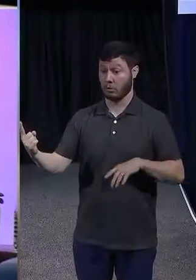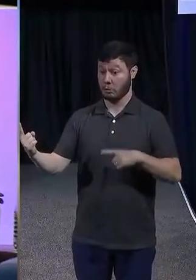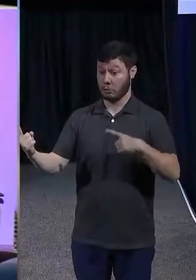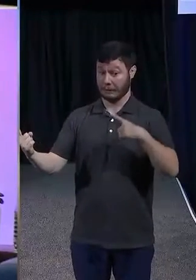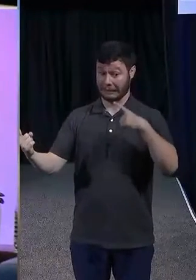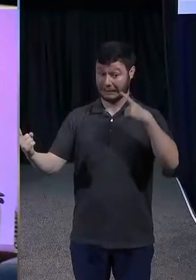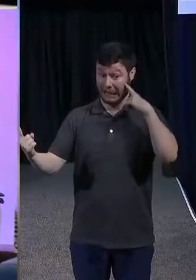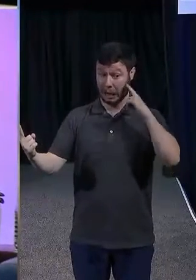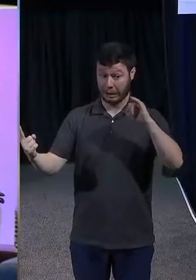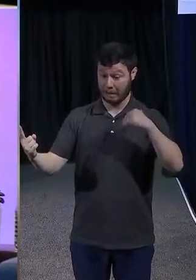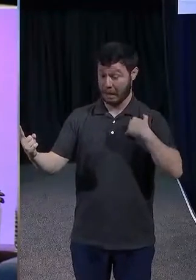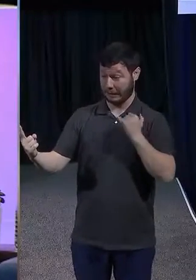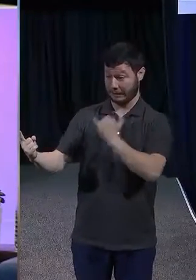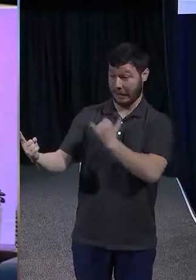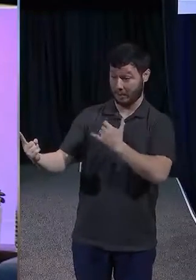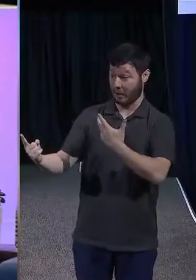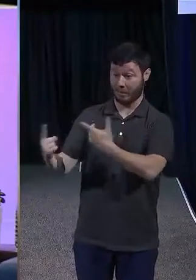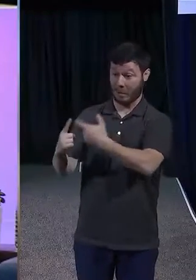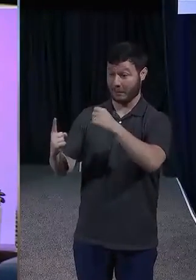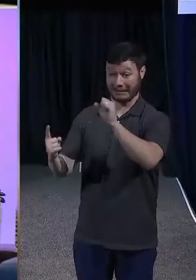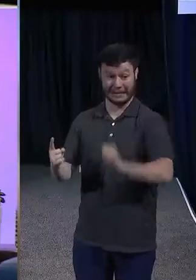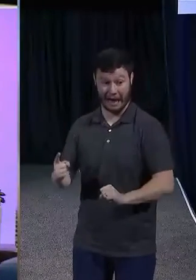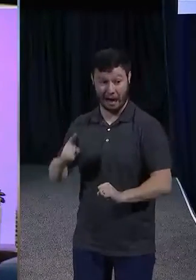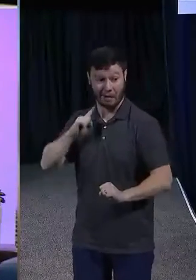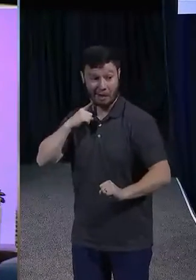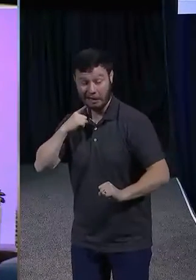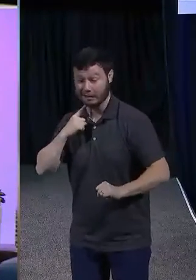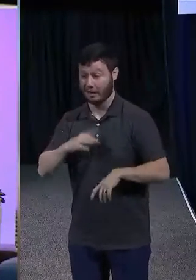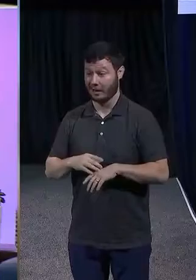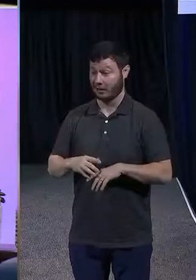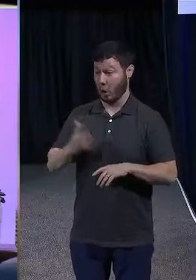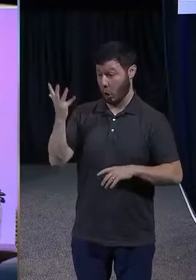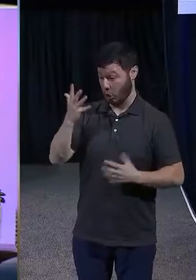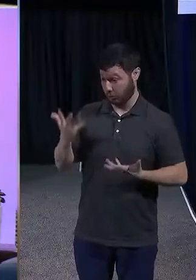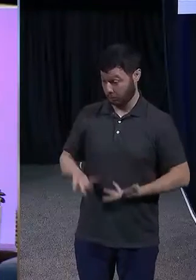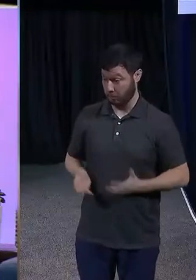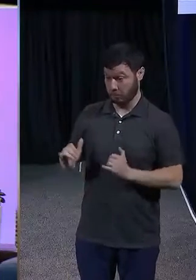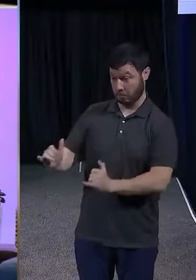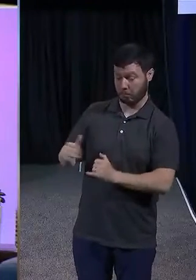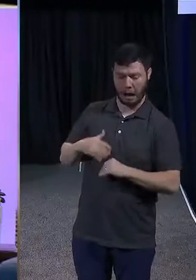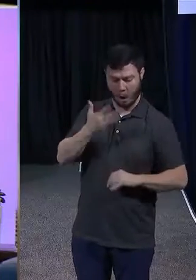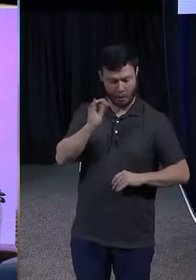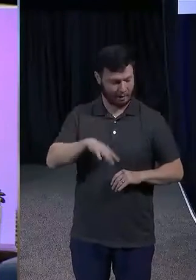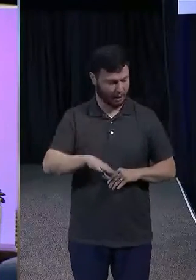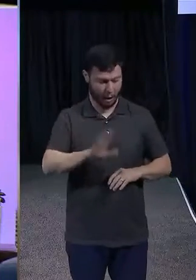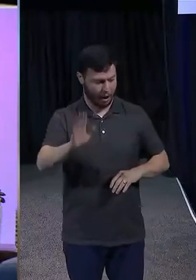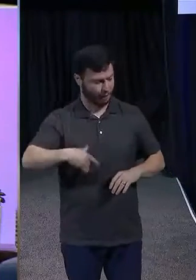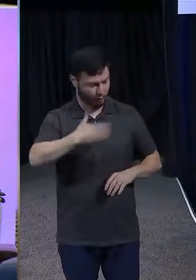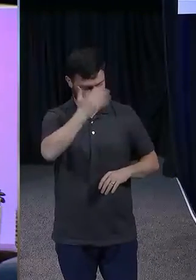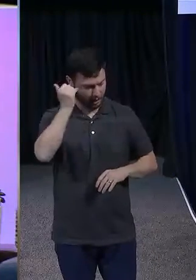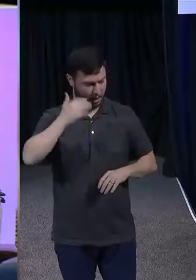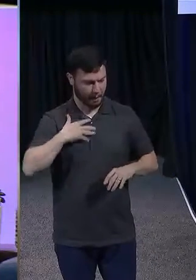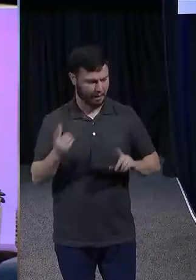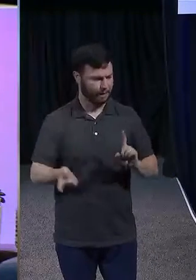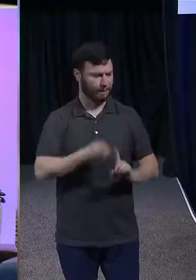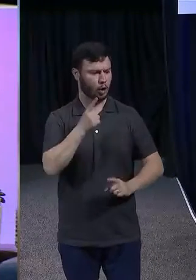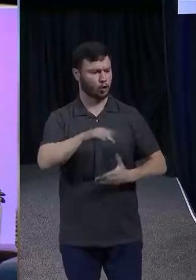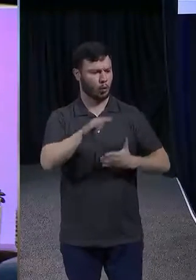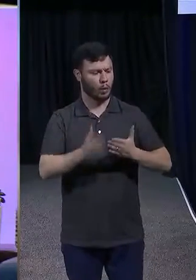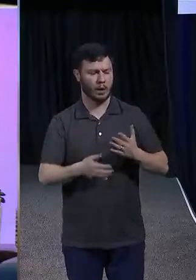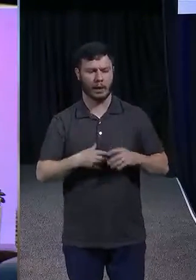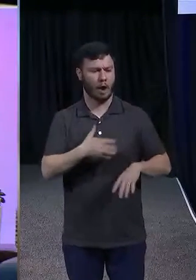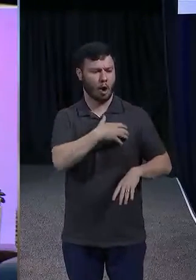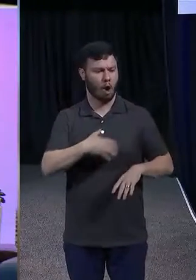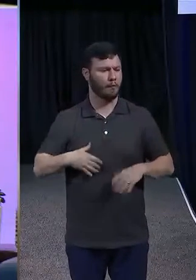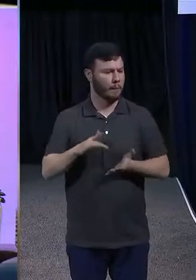like us, if you're from the South, who sounds like us. I never forget, my first week at Harvard